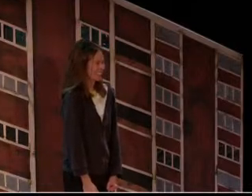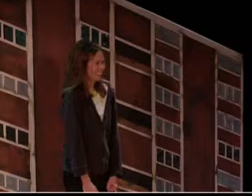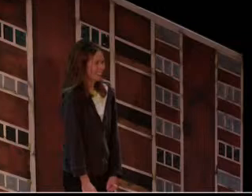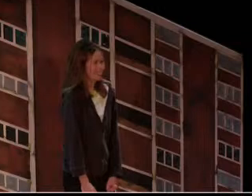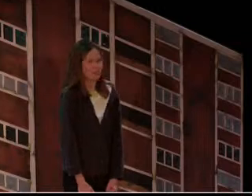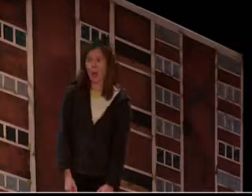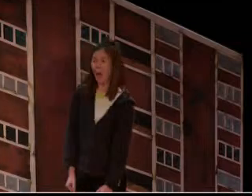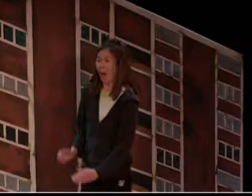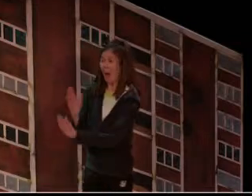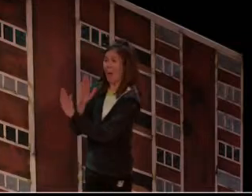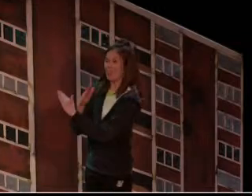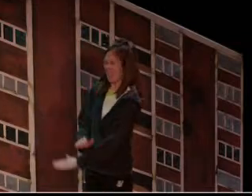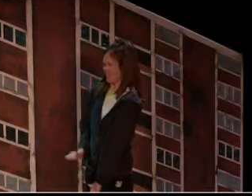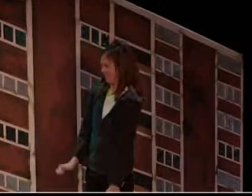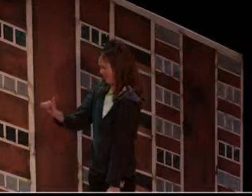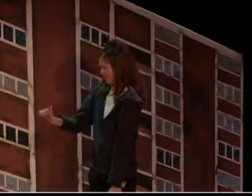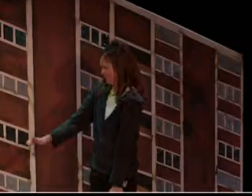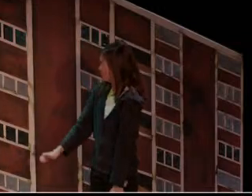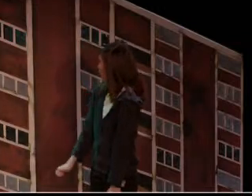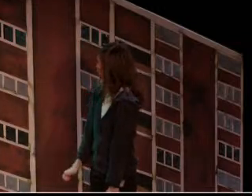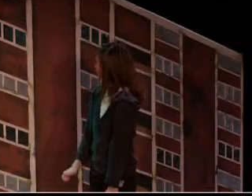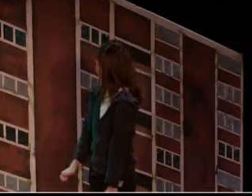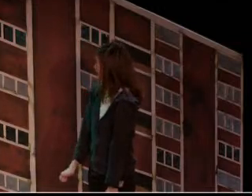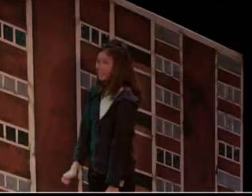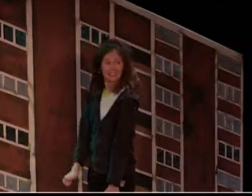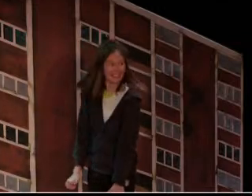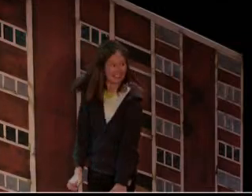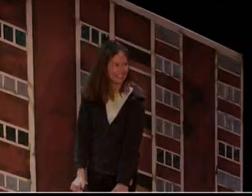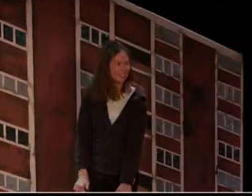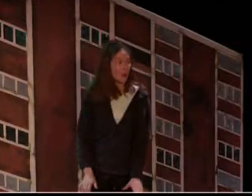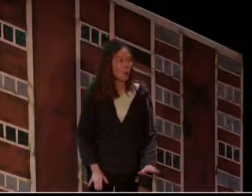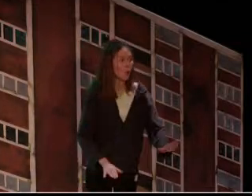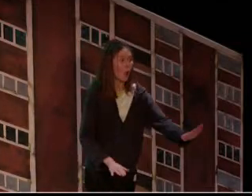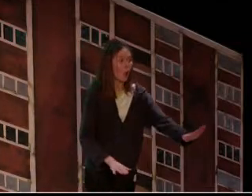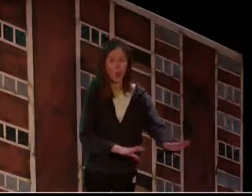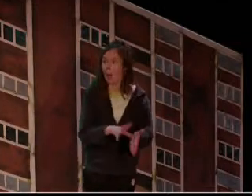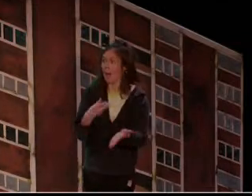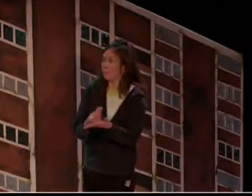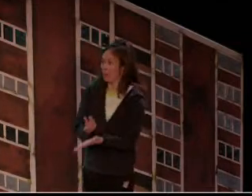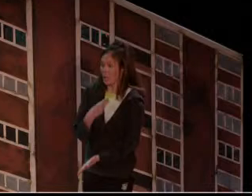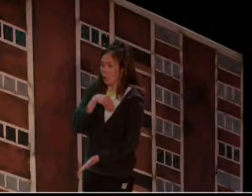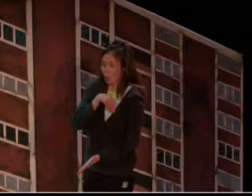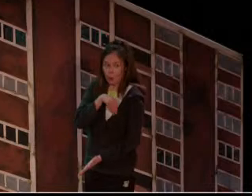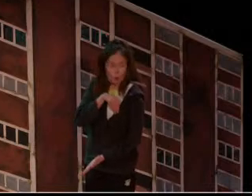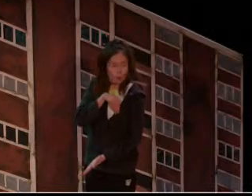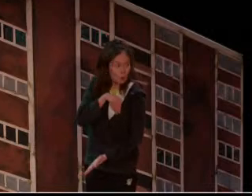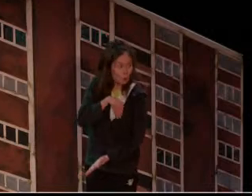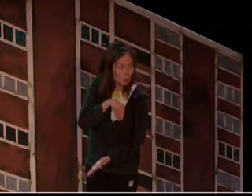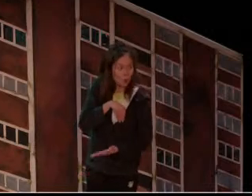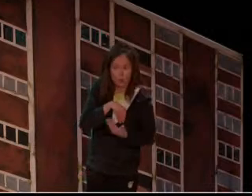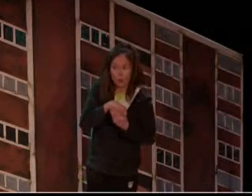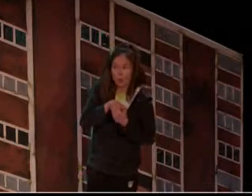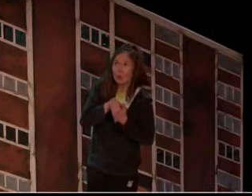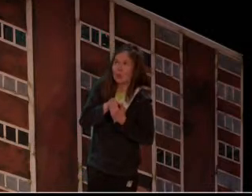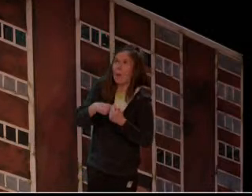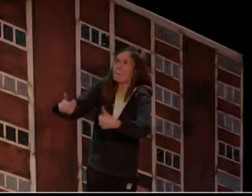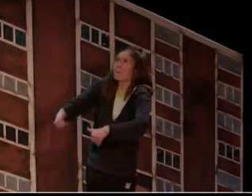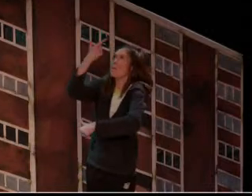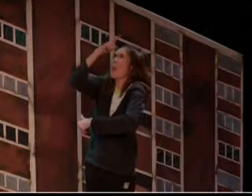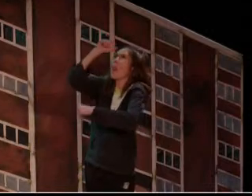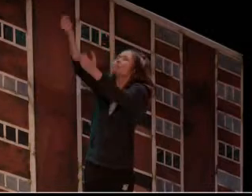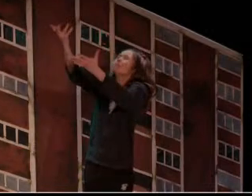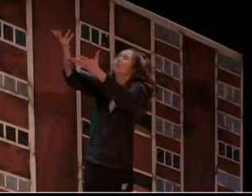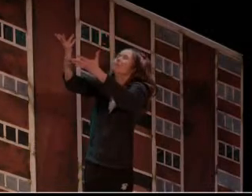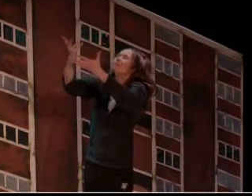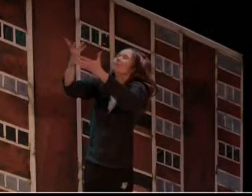The fairies were right, and bless me. Keep it close, lock your lips. Fortune has smiled on us, boy, and to